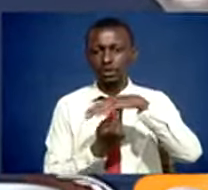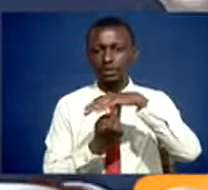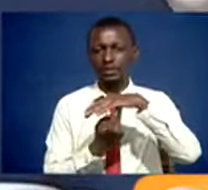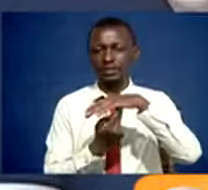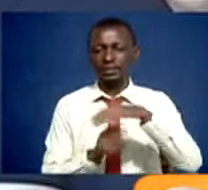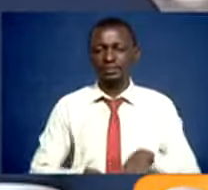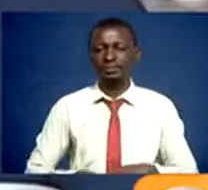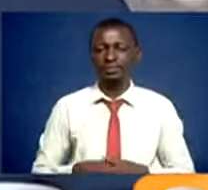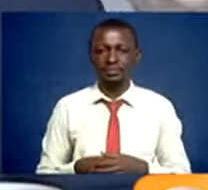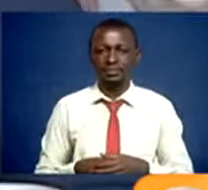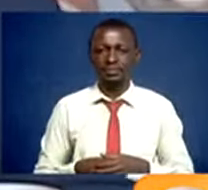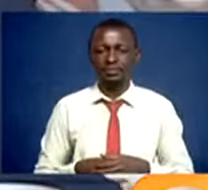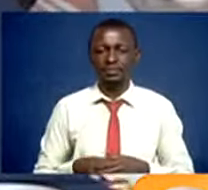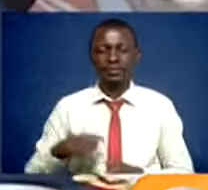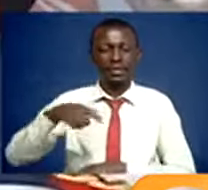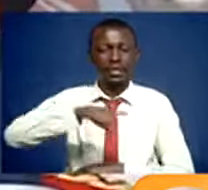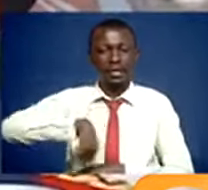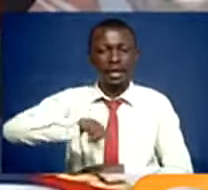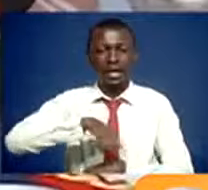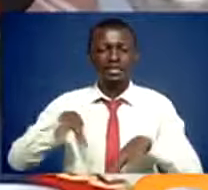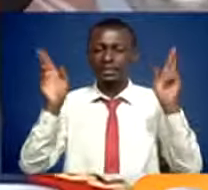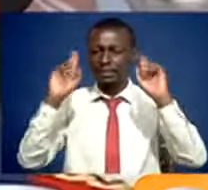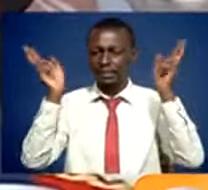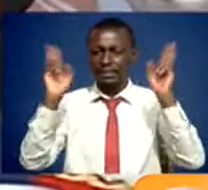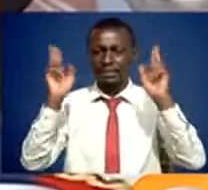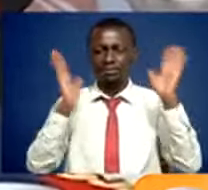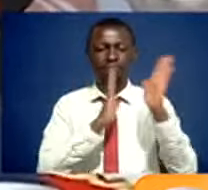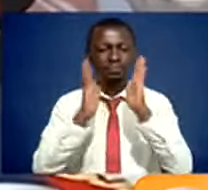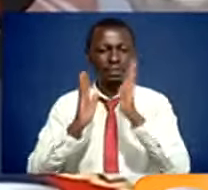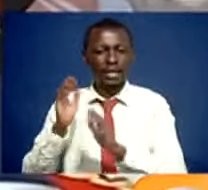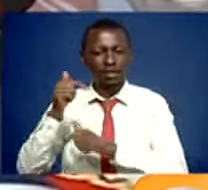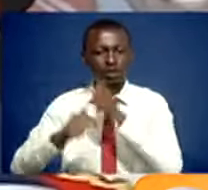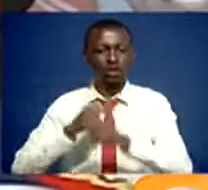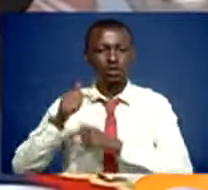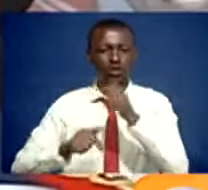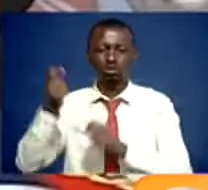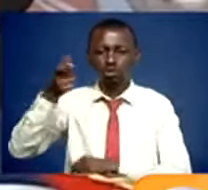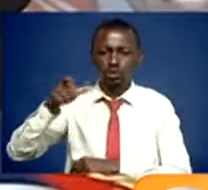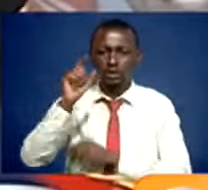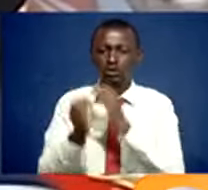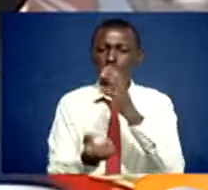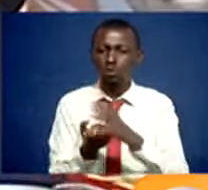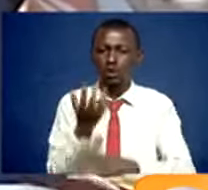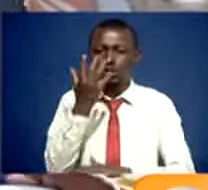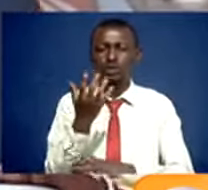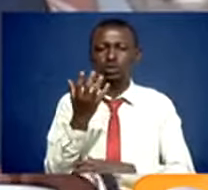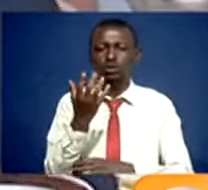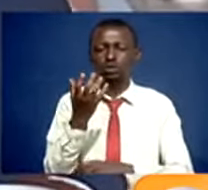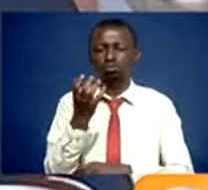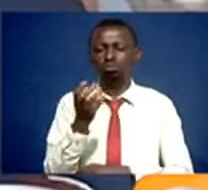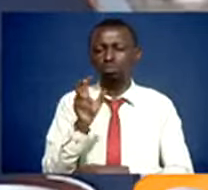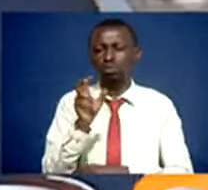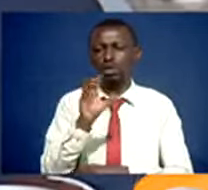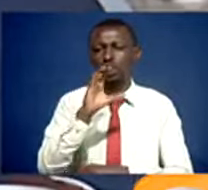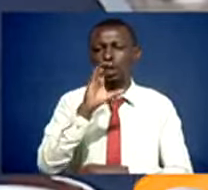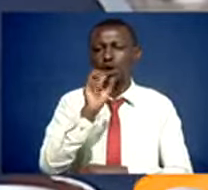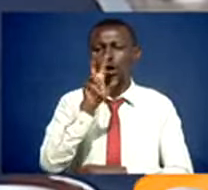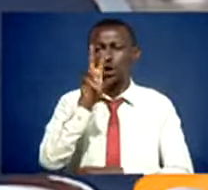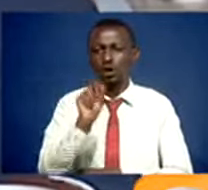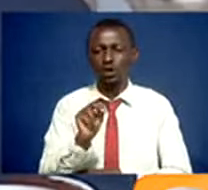We are on course with our plan to increase cotton production from 2,500 bales